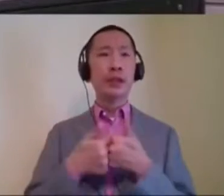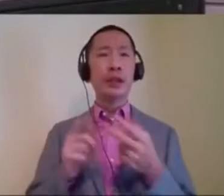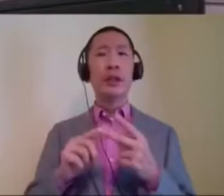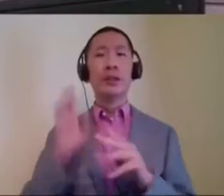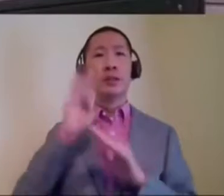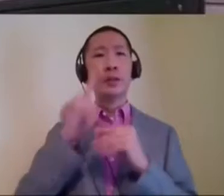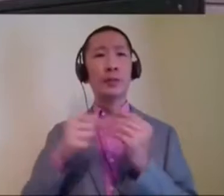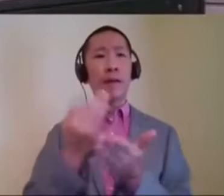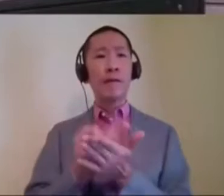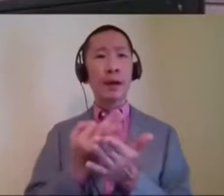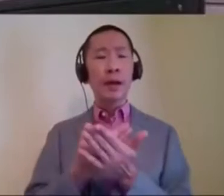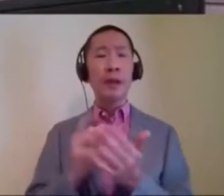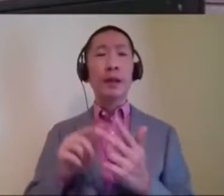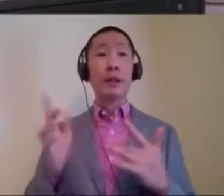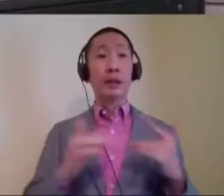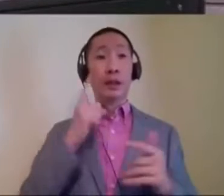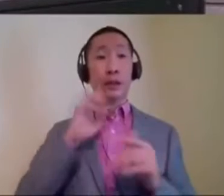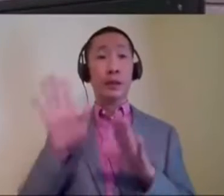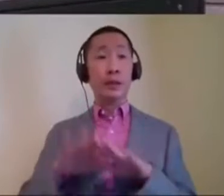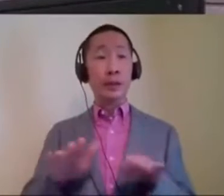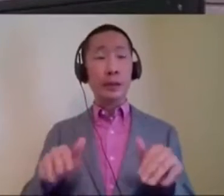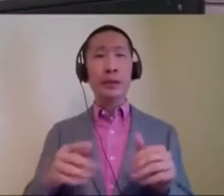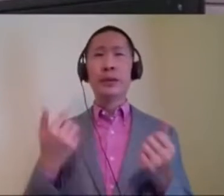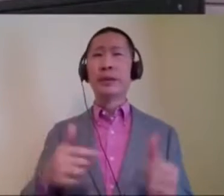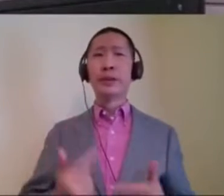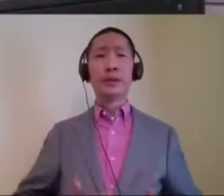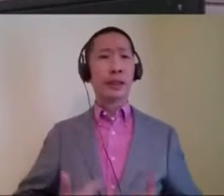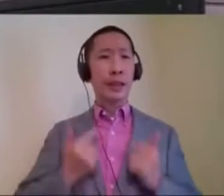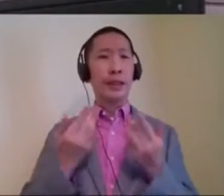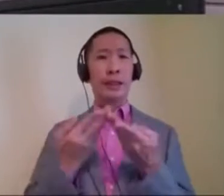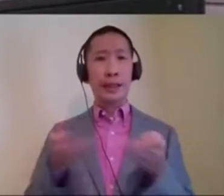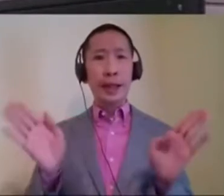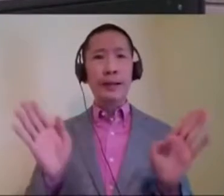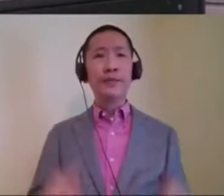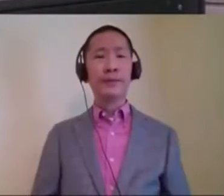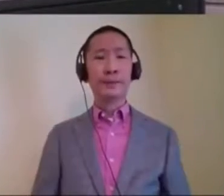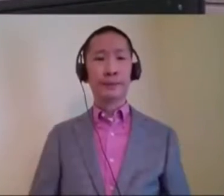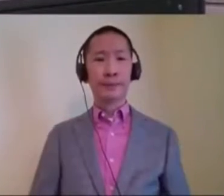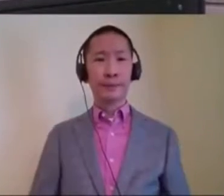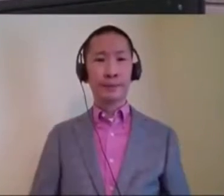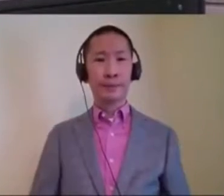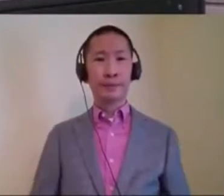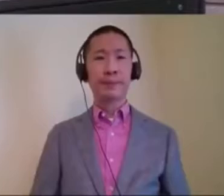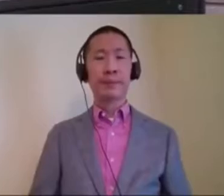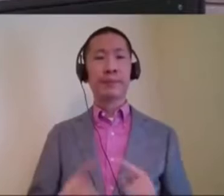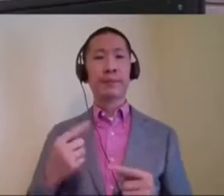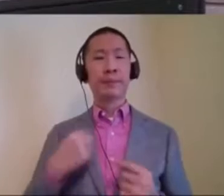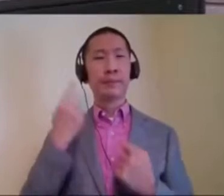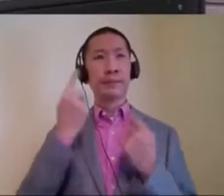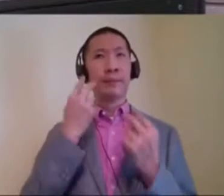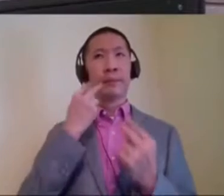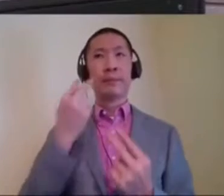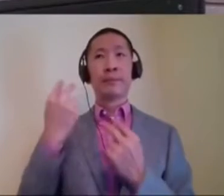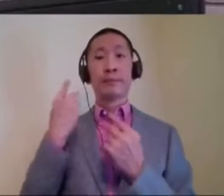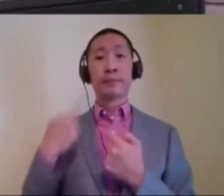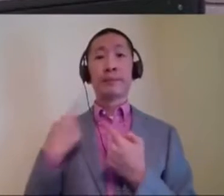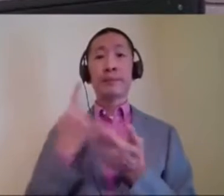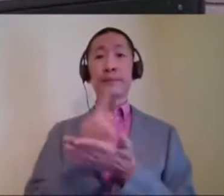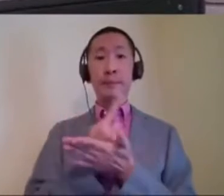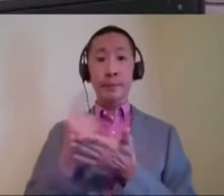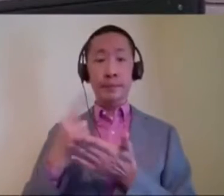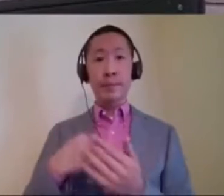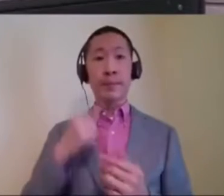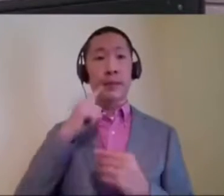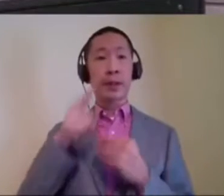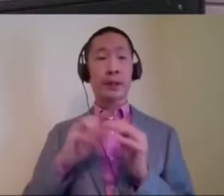finances, her concern for her children, just life. And as I thought back over this past week, I thought about